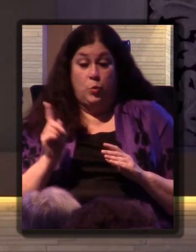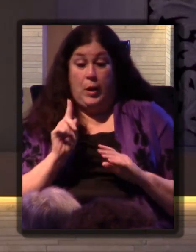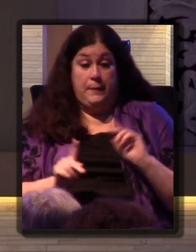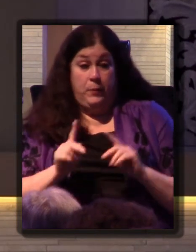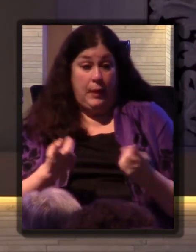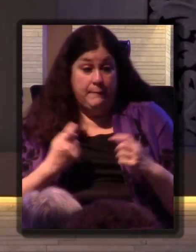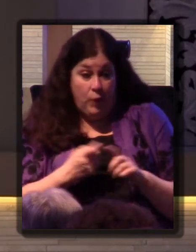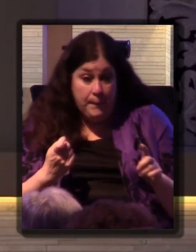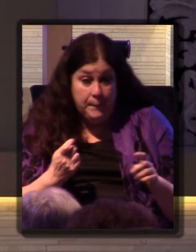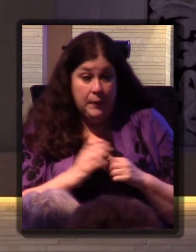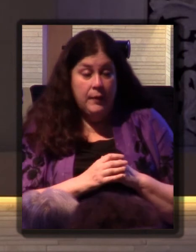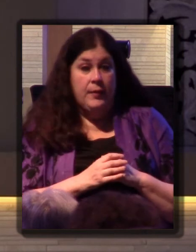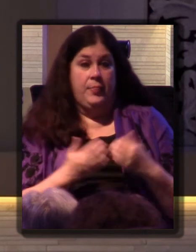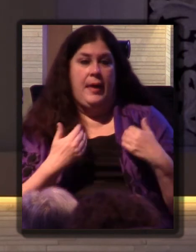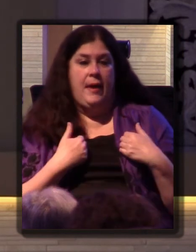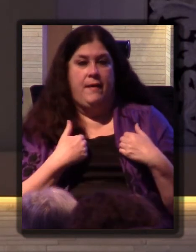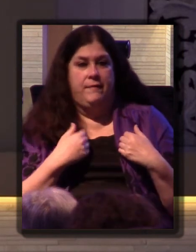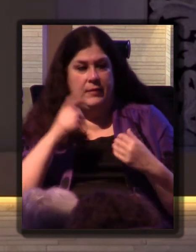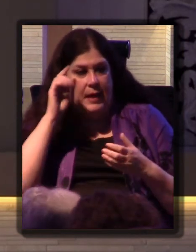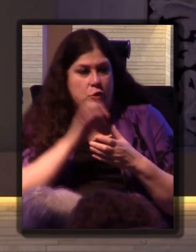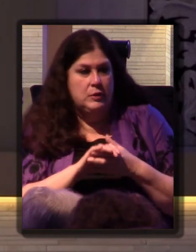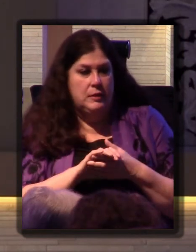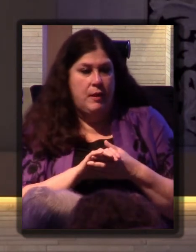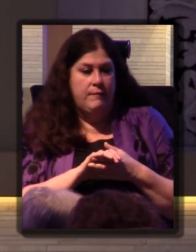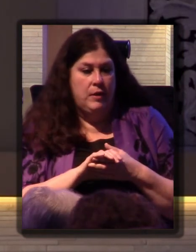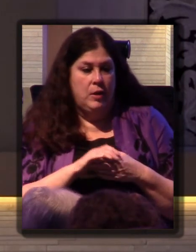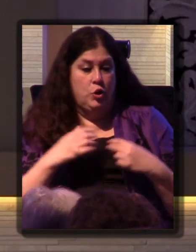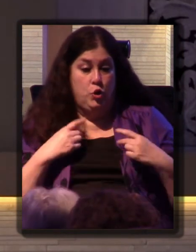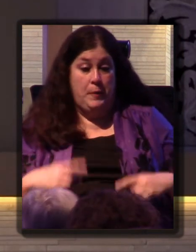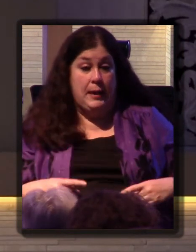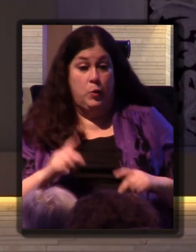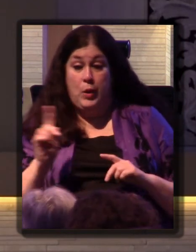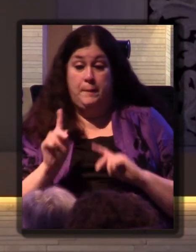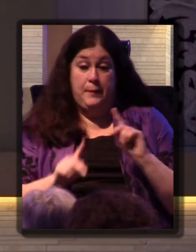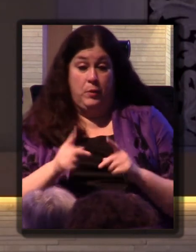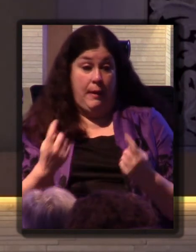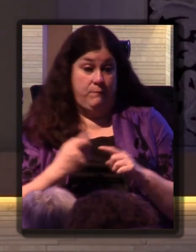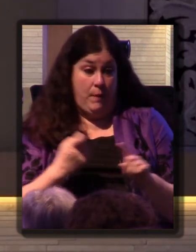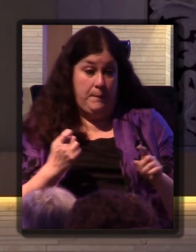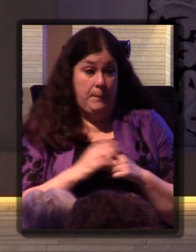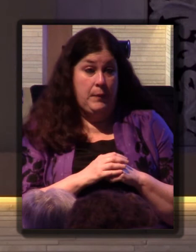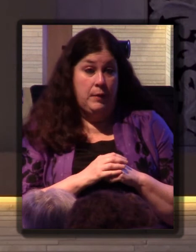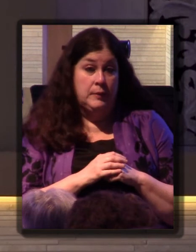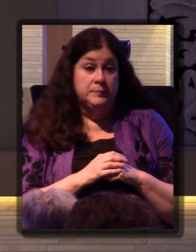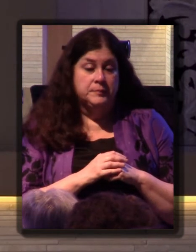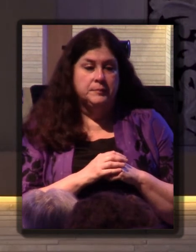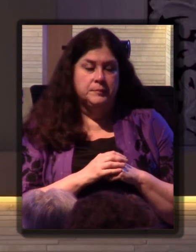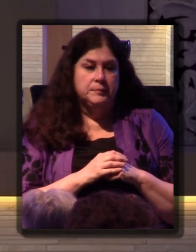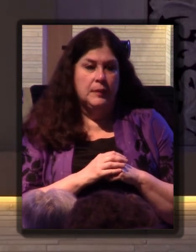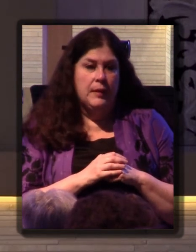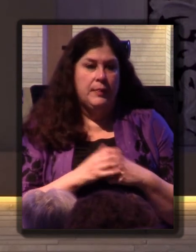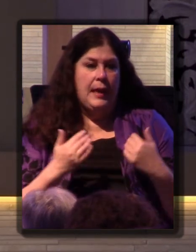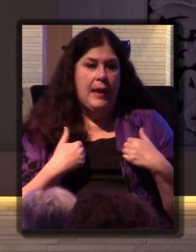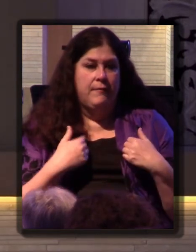of origins, where we came from. They have a doctrine of humanity, people, where we came from.